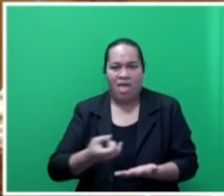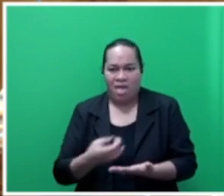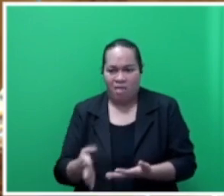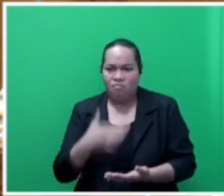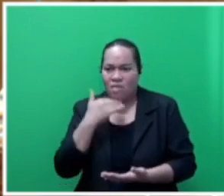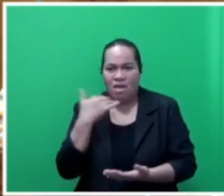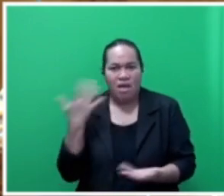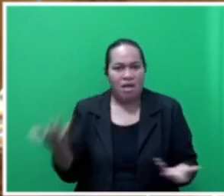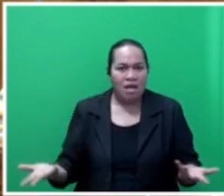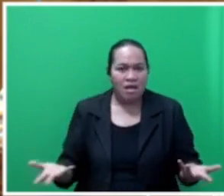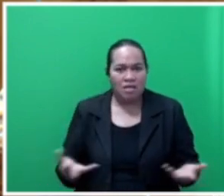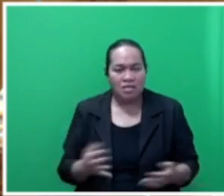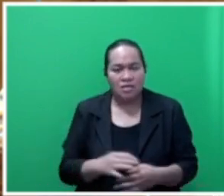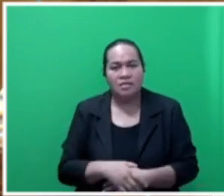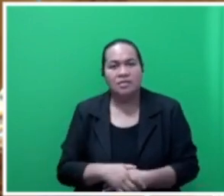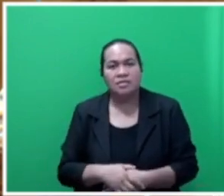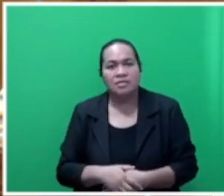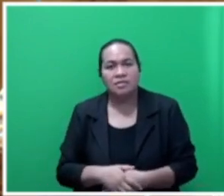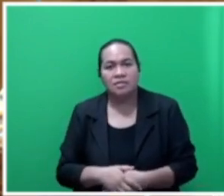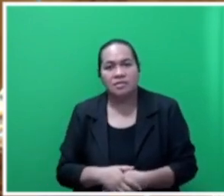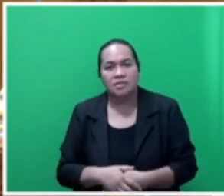approach.